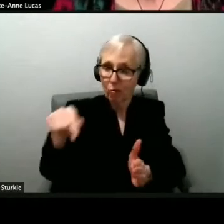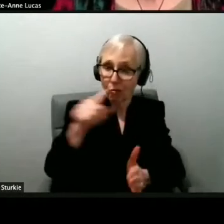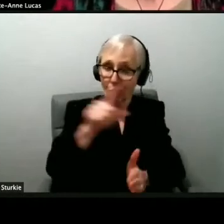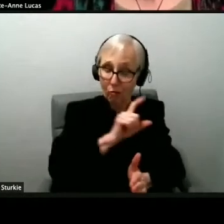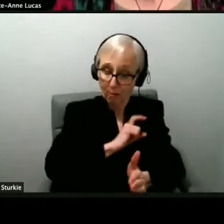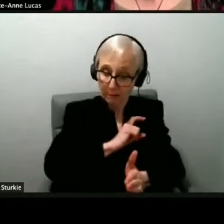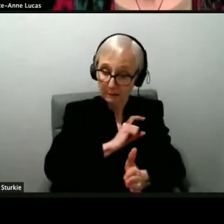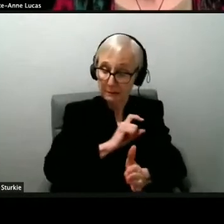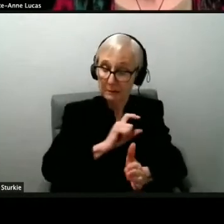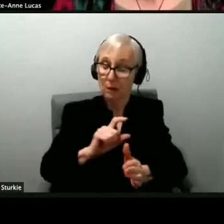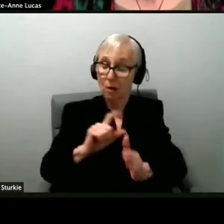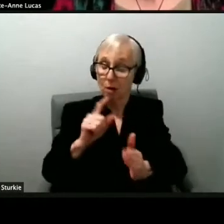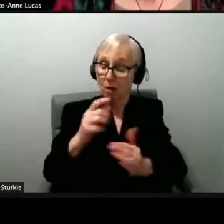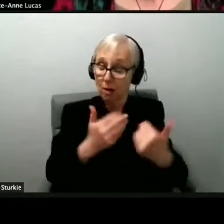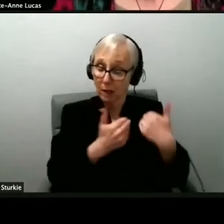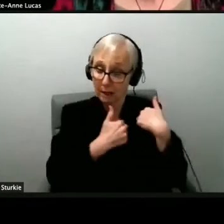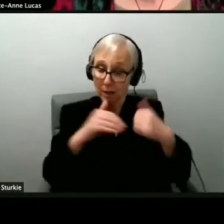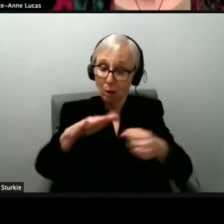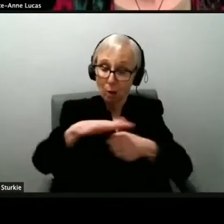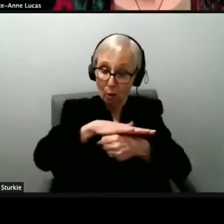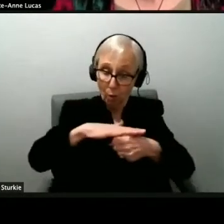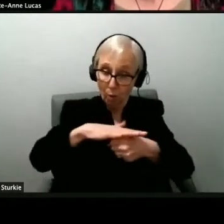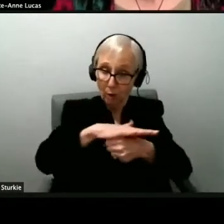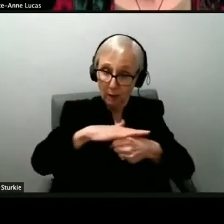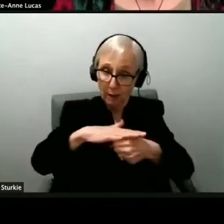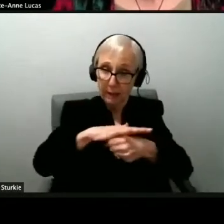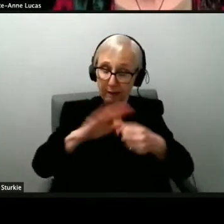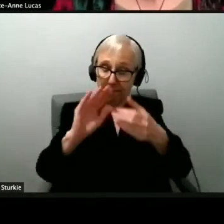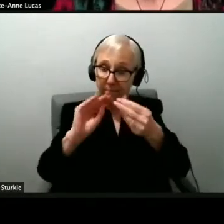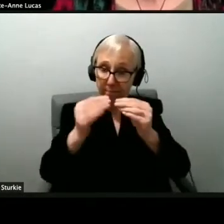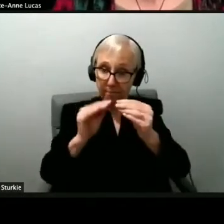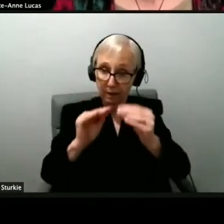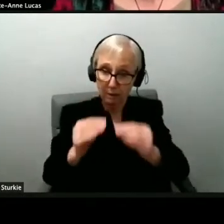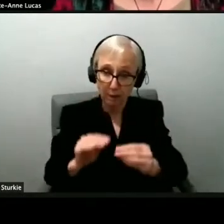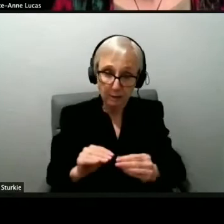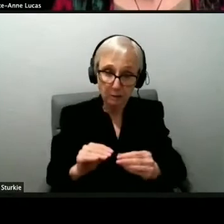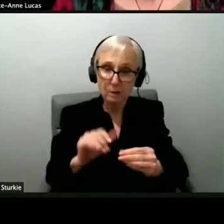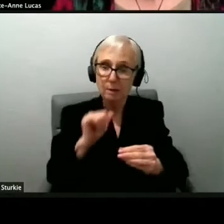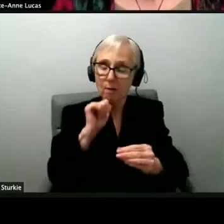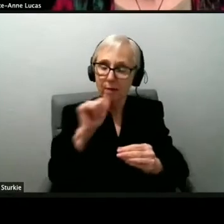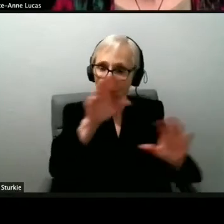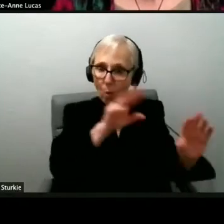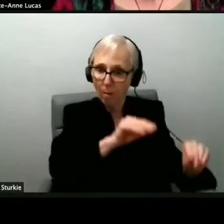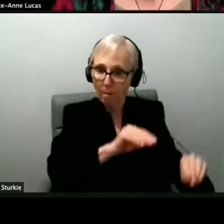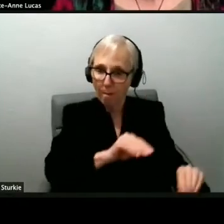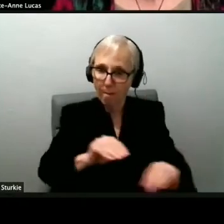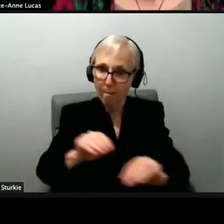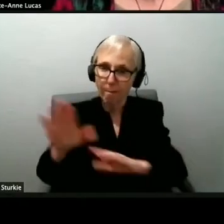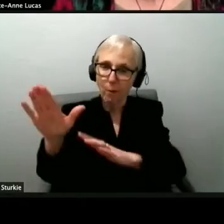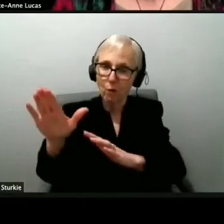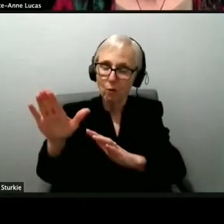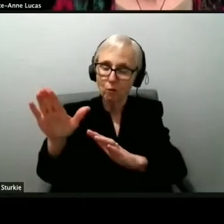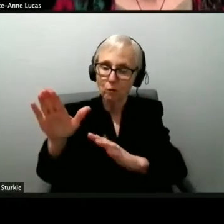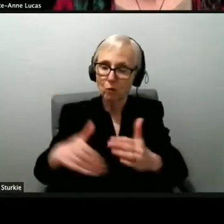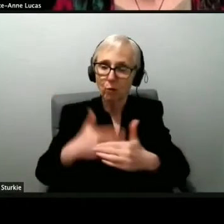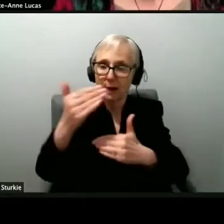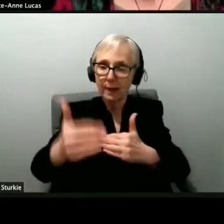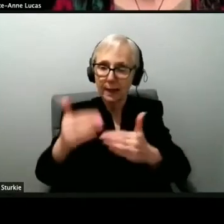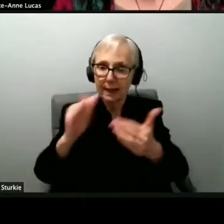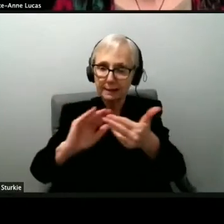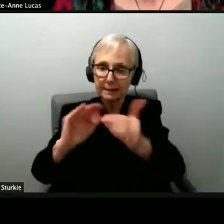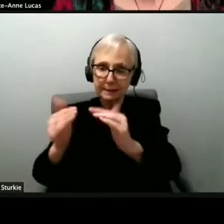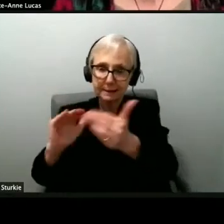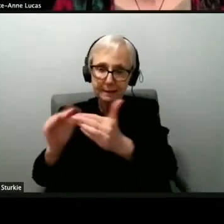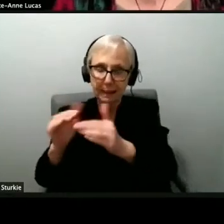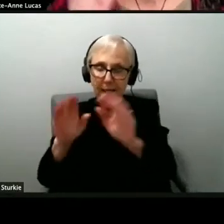accountable locally, and we need to figure out what we're going to do so they don't move to the next city or the next suburb